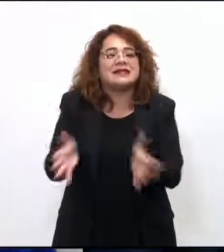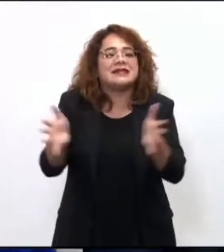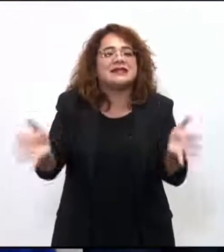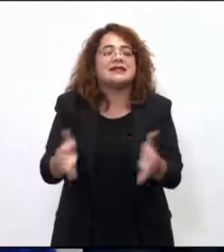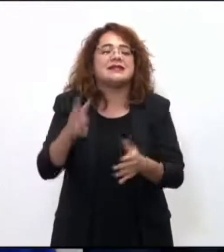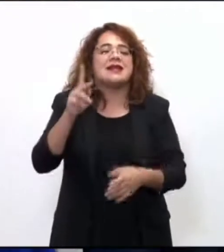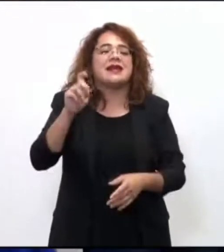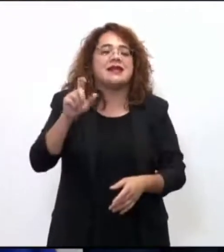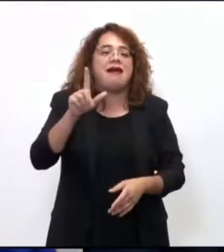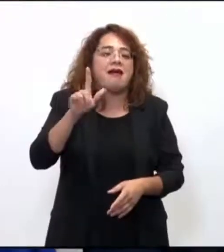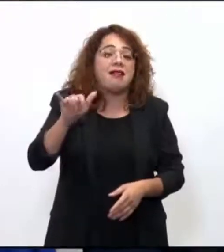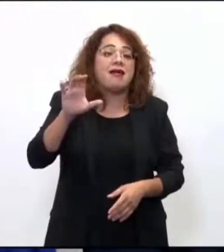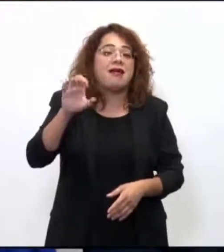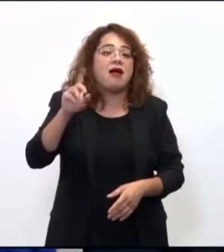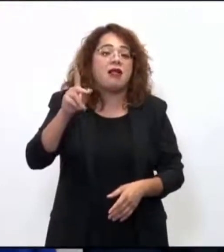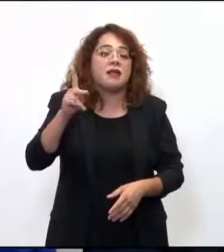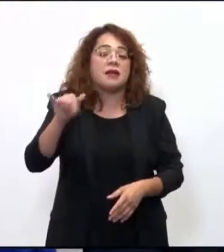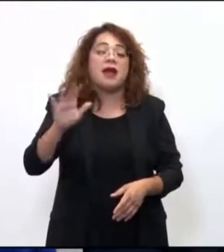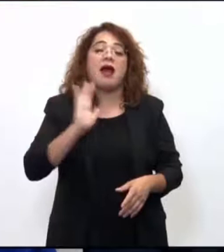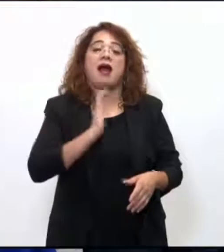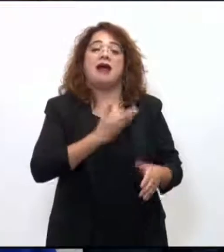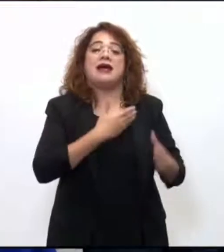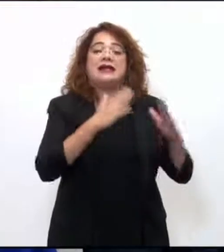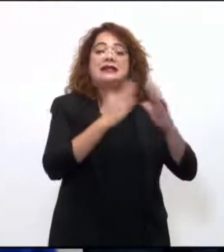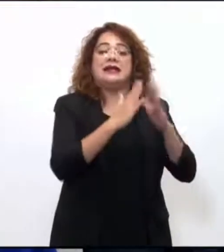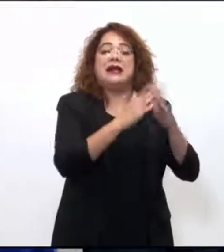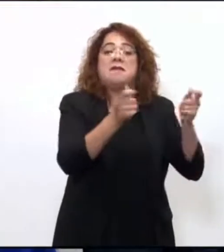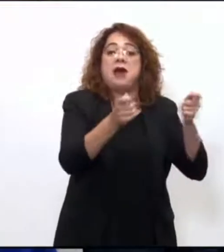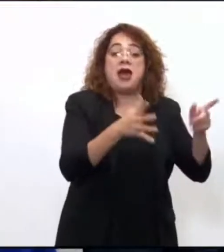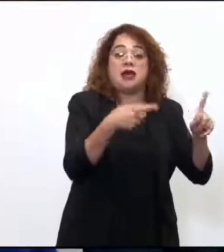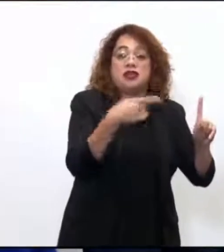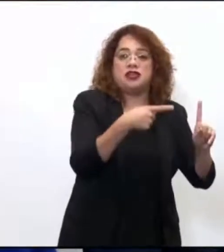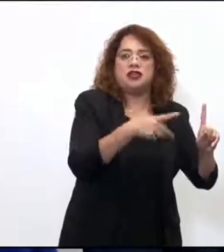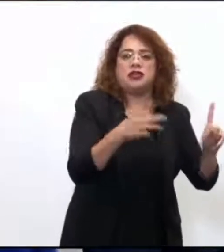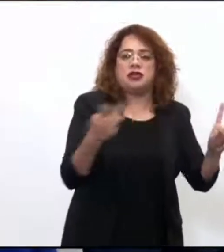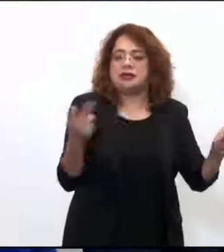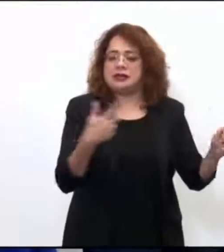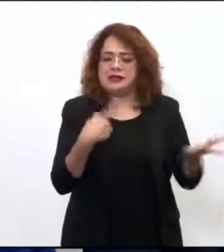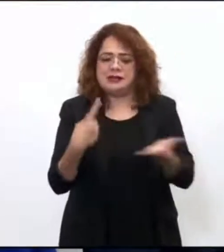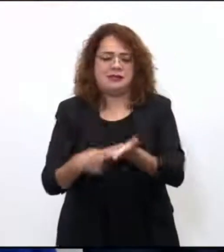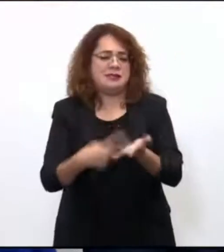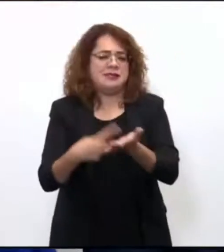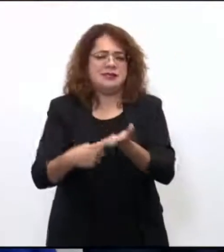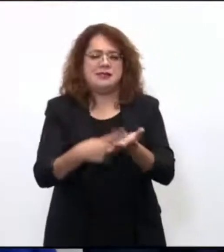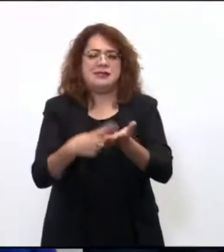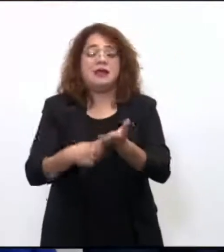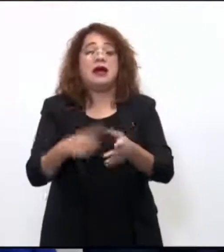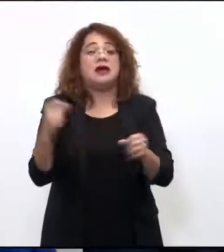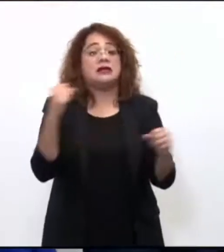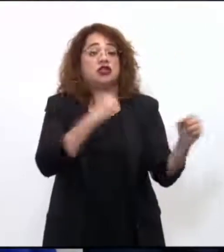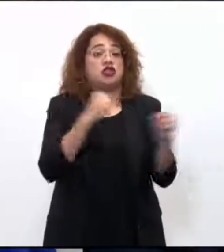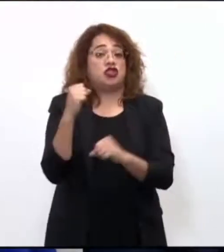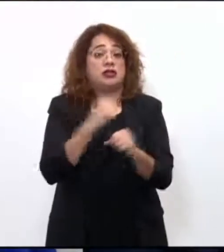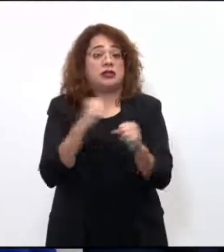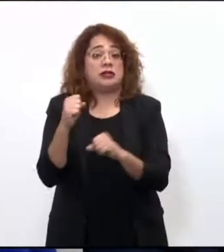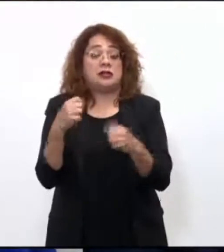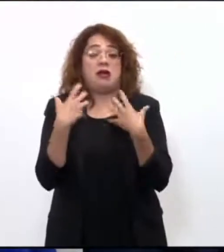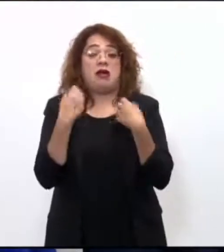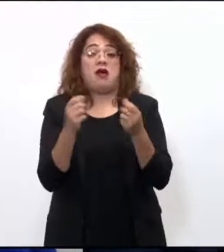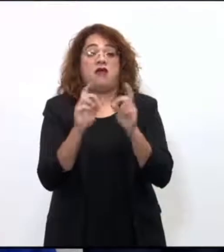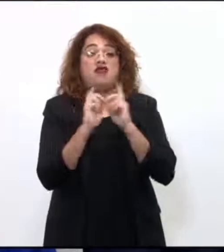Colopy, and our city manager. So we are coming up. So I think strategically from the health department